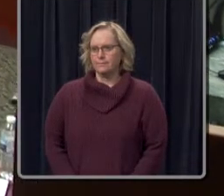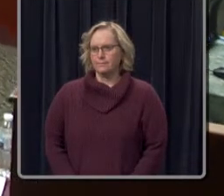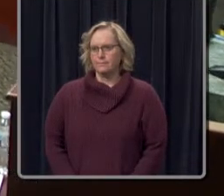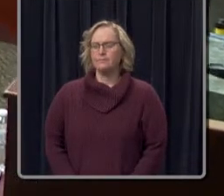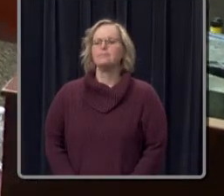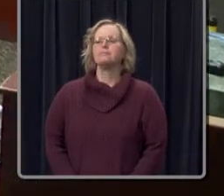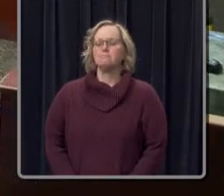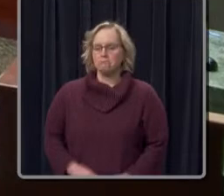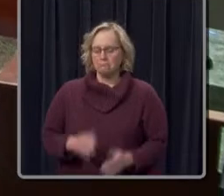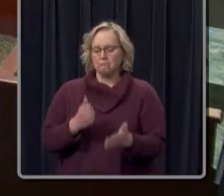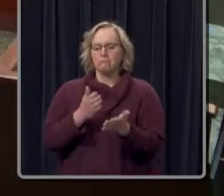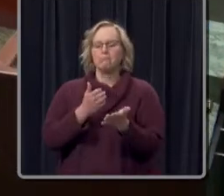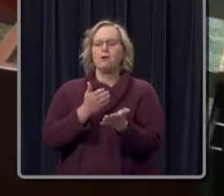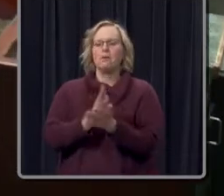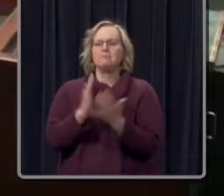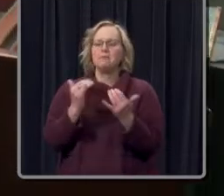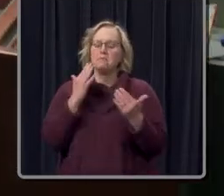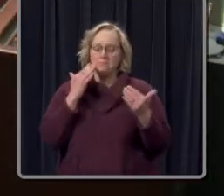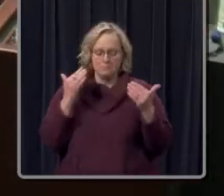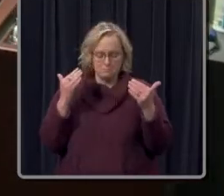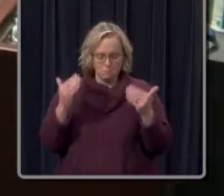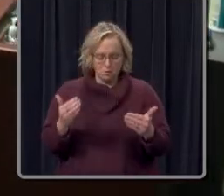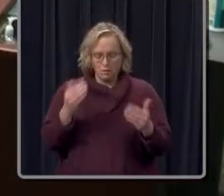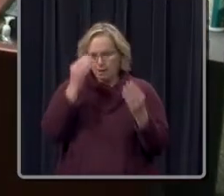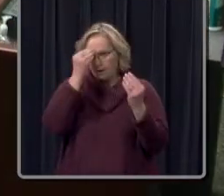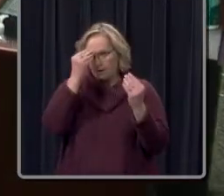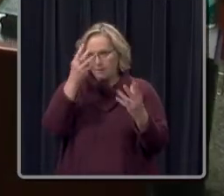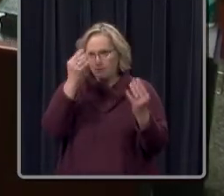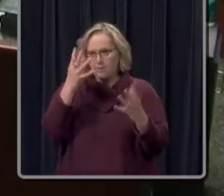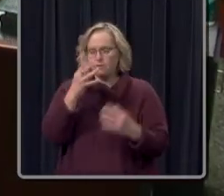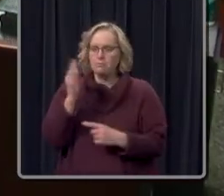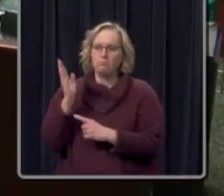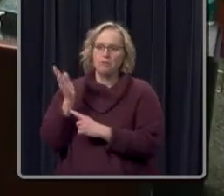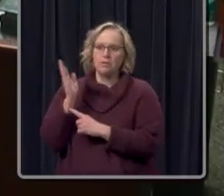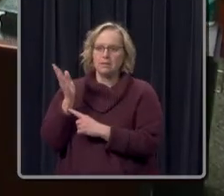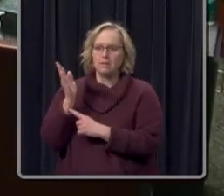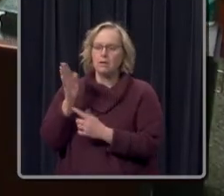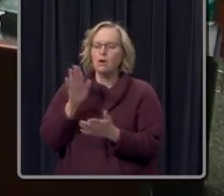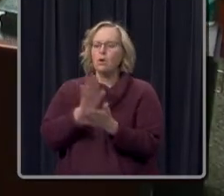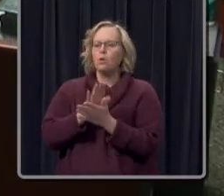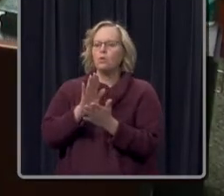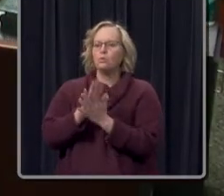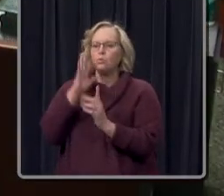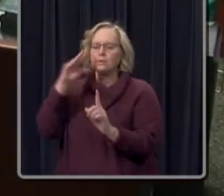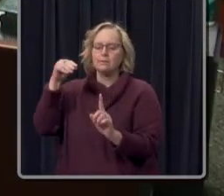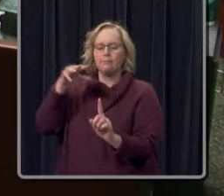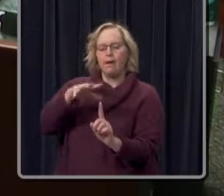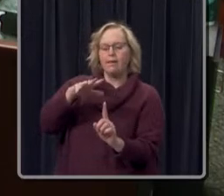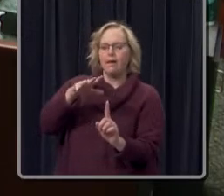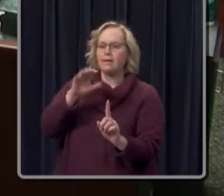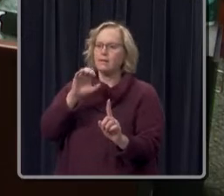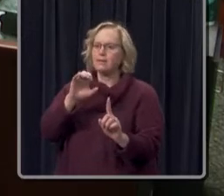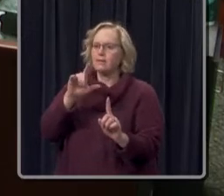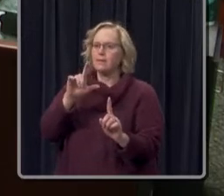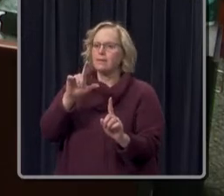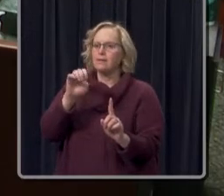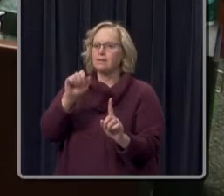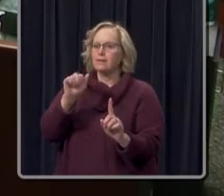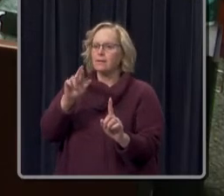All right, we will move on to information presentations. Our school spotlight tonight is Clearwater Creek.